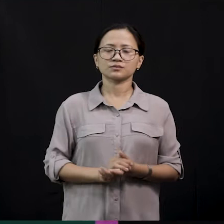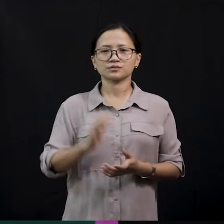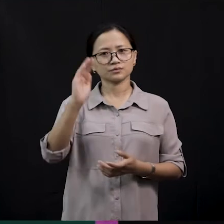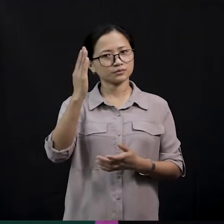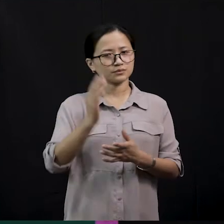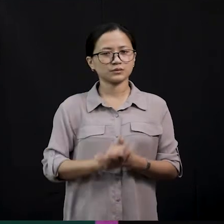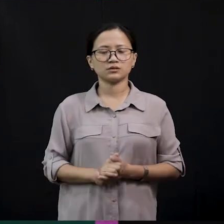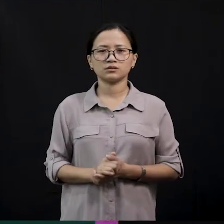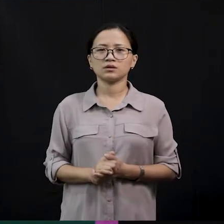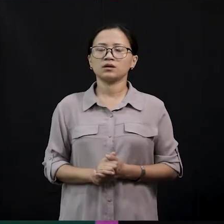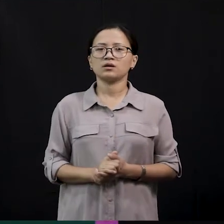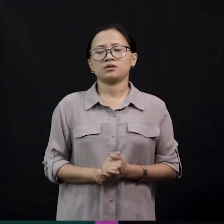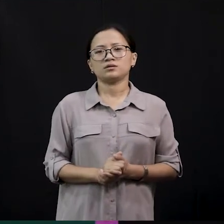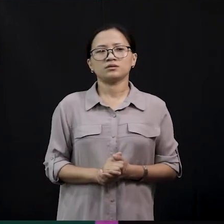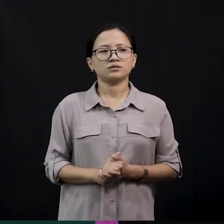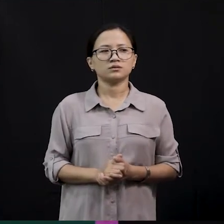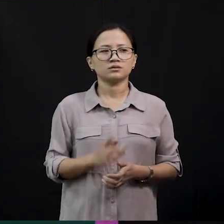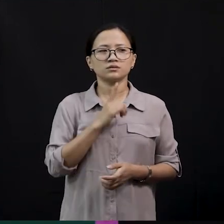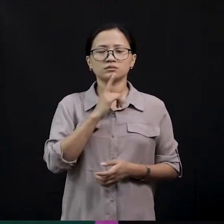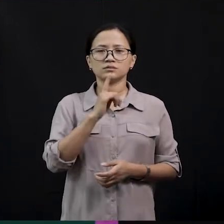sword in his hand, and he said,